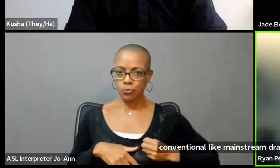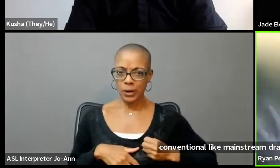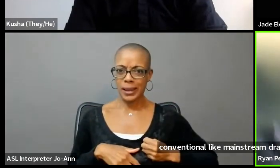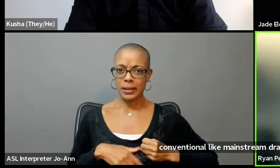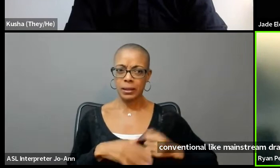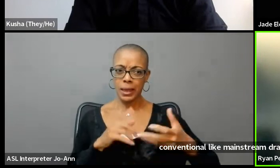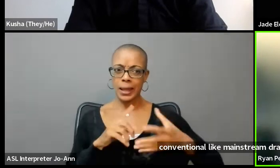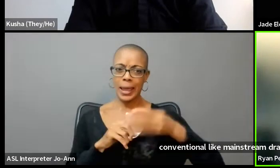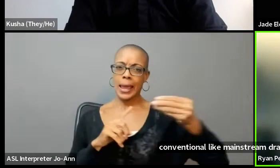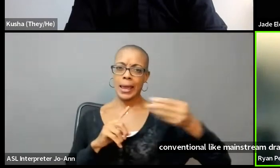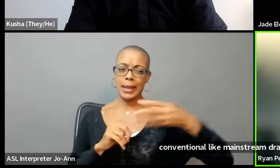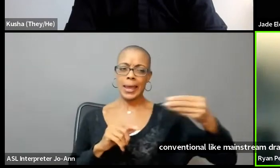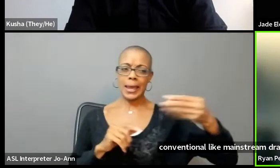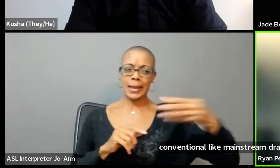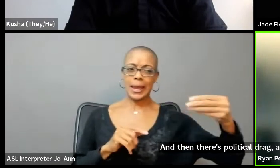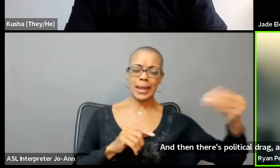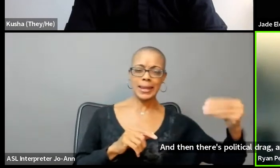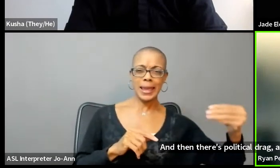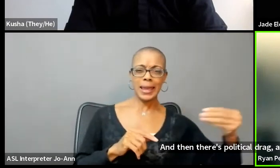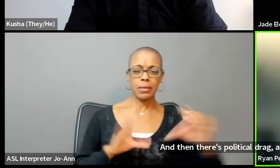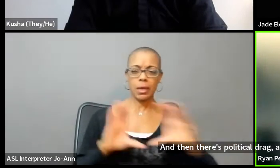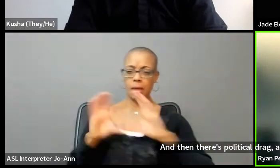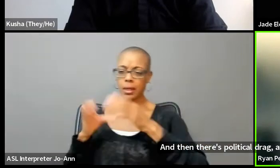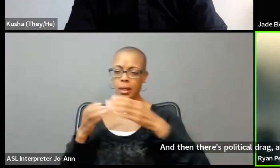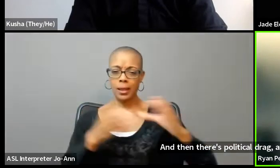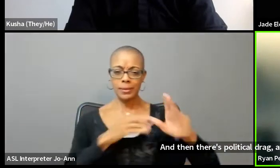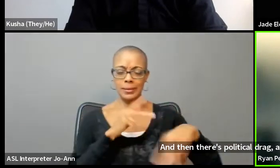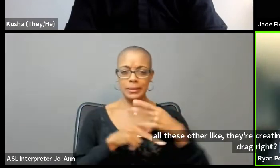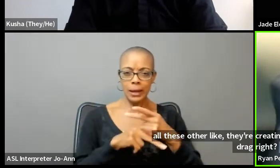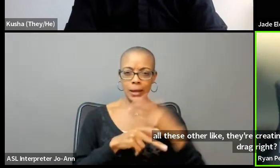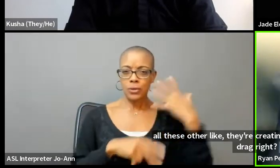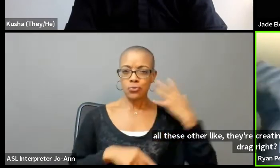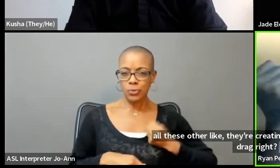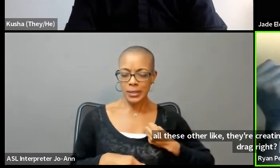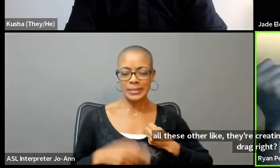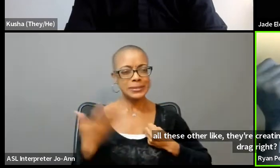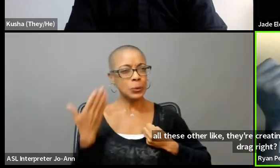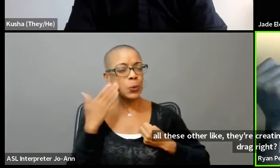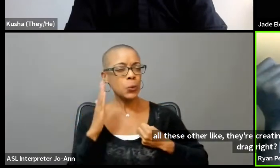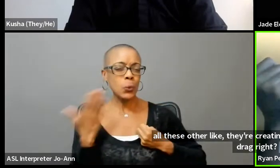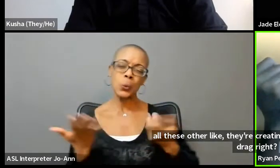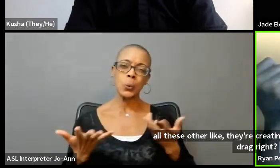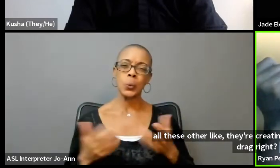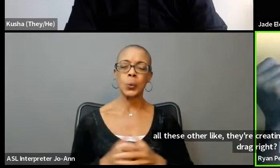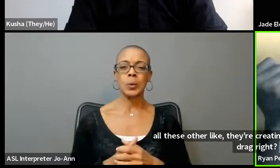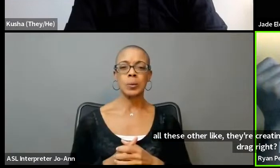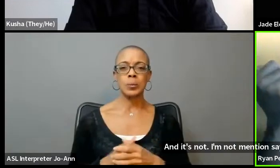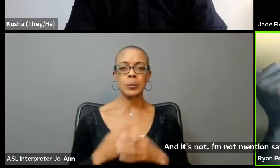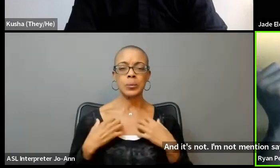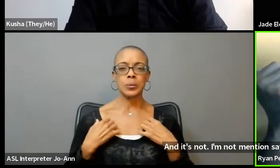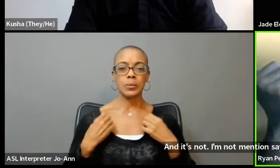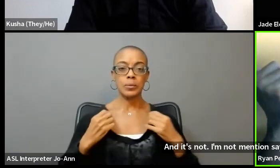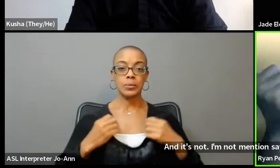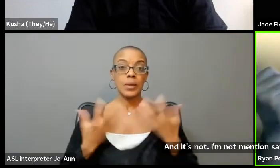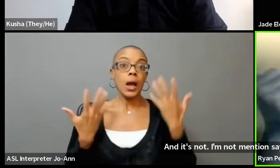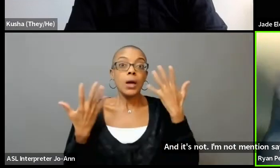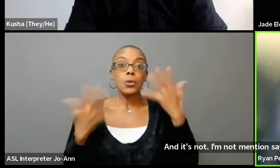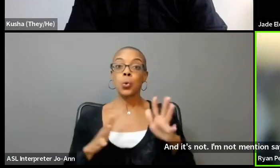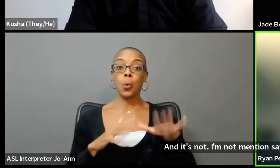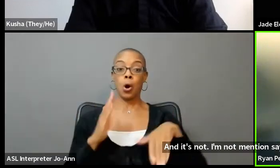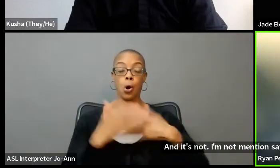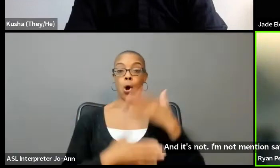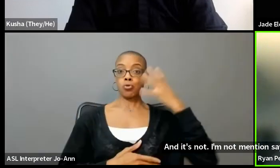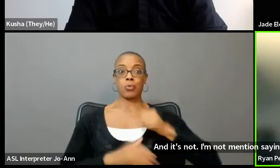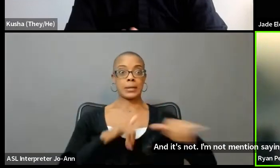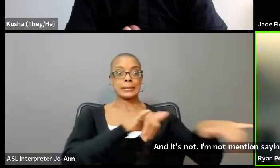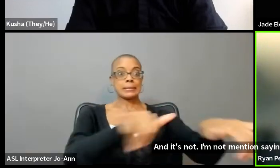they're creating all these genres of drag, right? And I'm not meant to saying this because I want all drag to be the same, but because